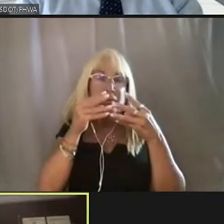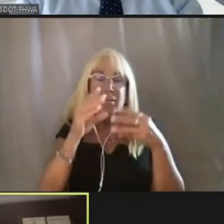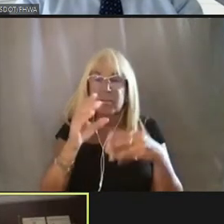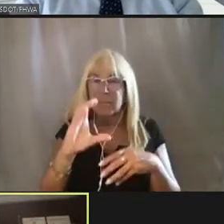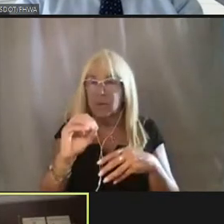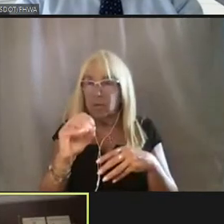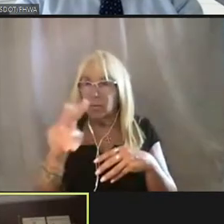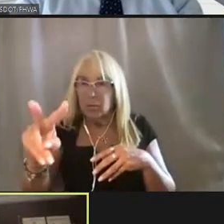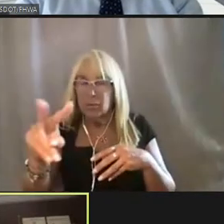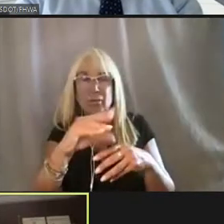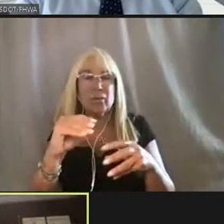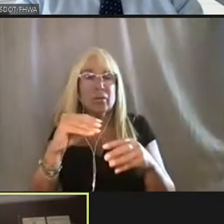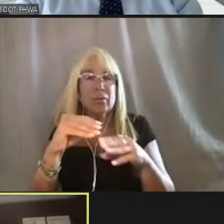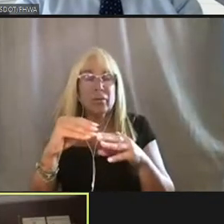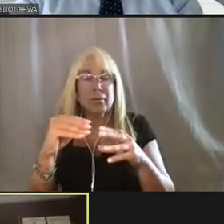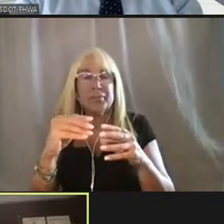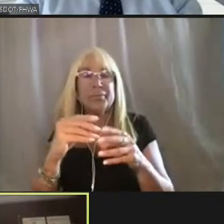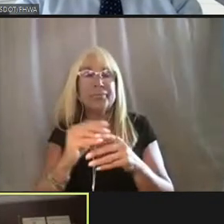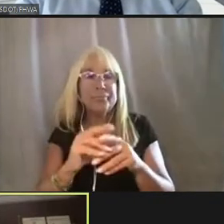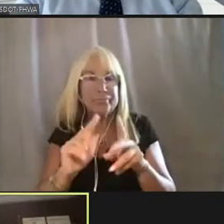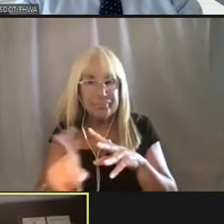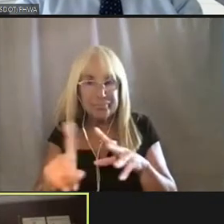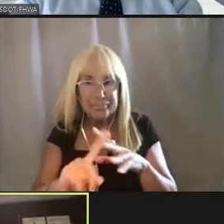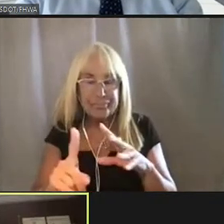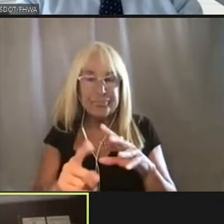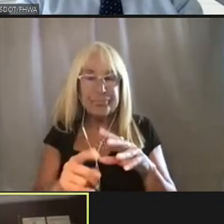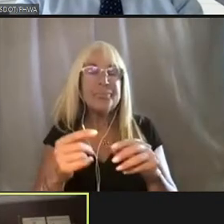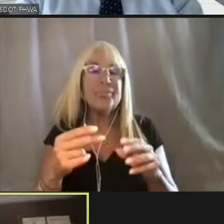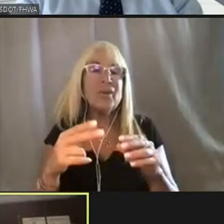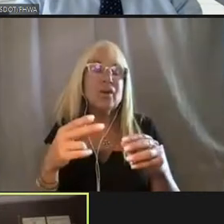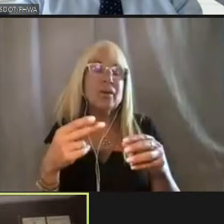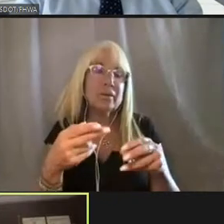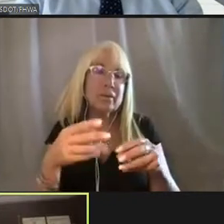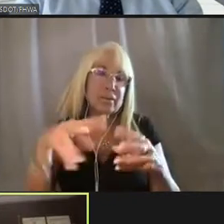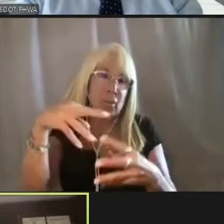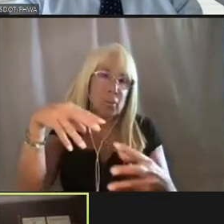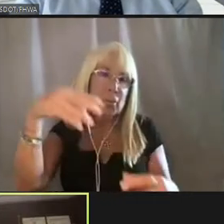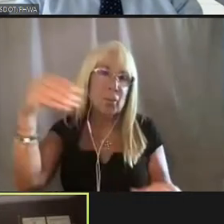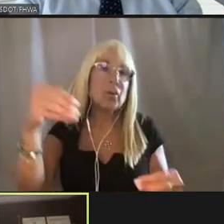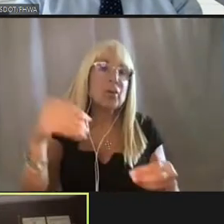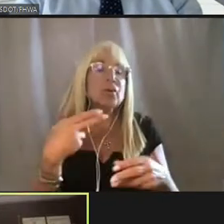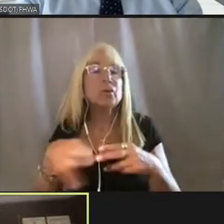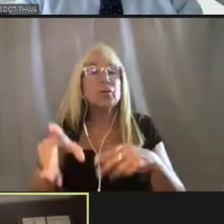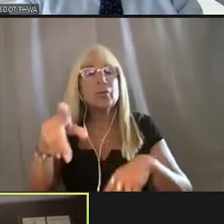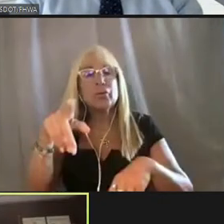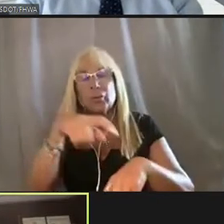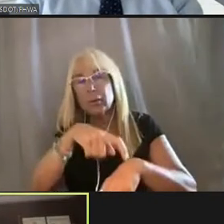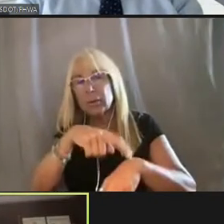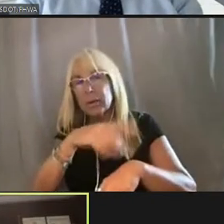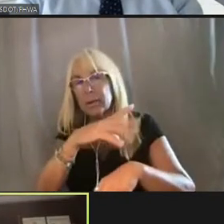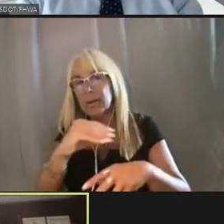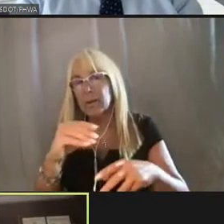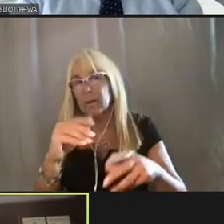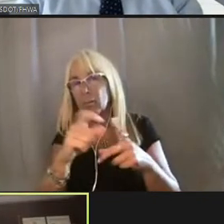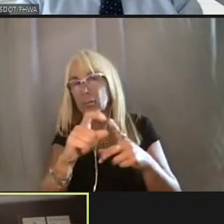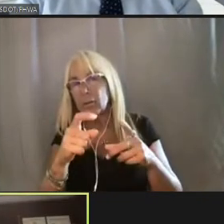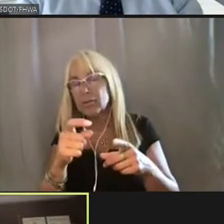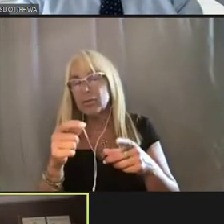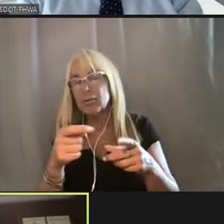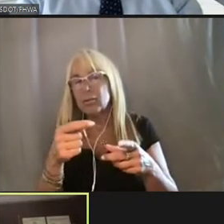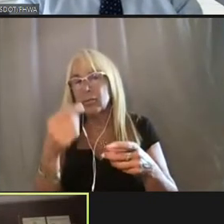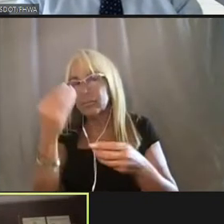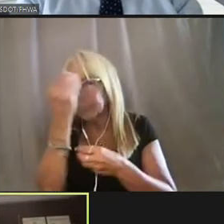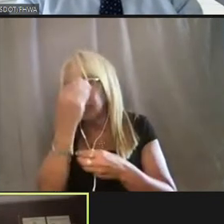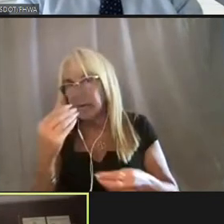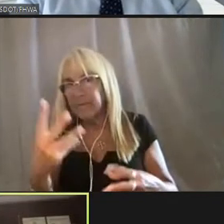Region's public transit system I only have a short period of time and a few words to express strongly how important it